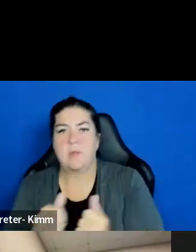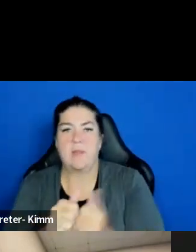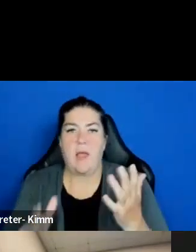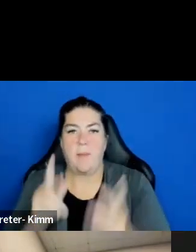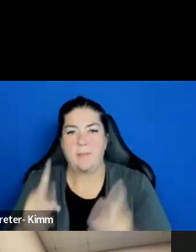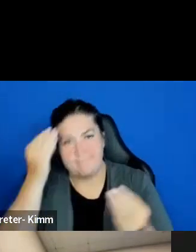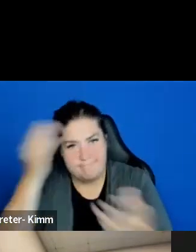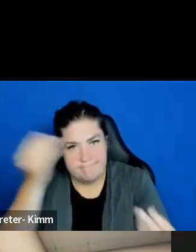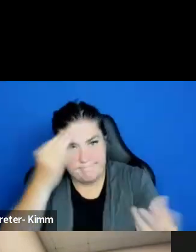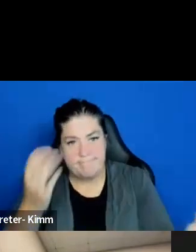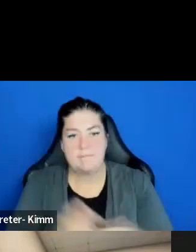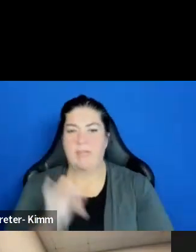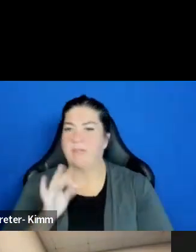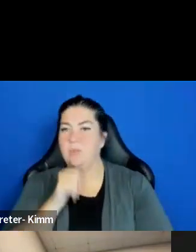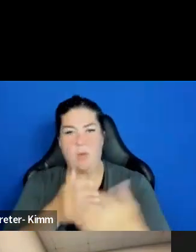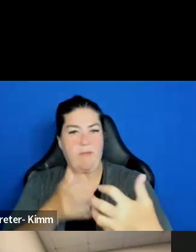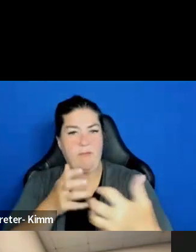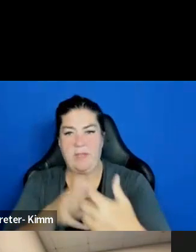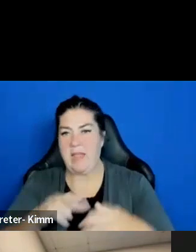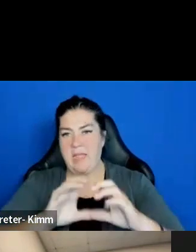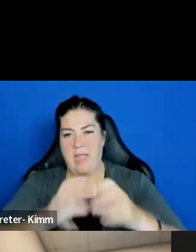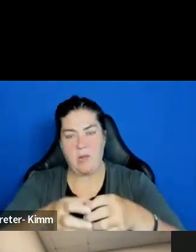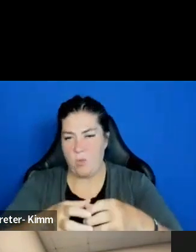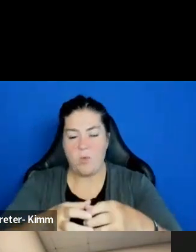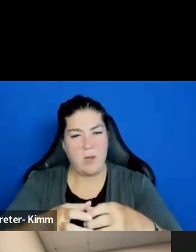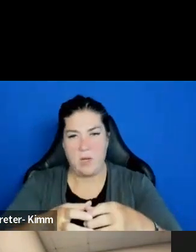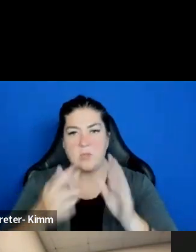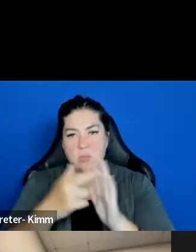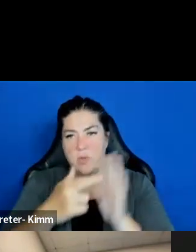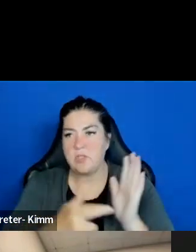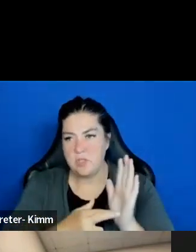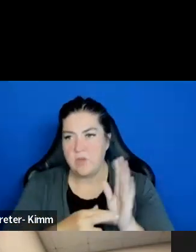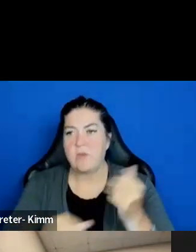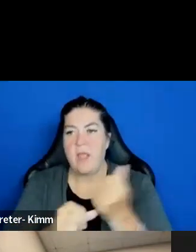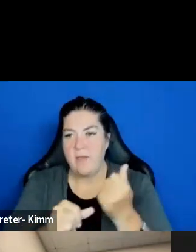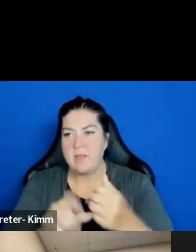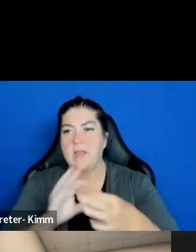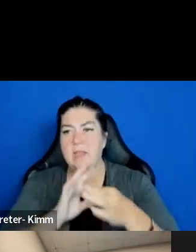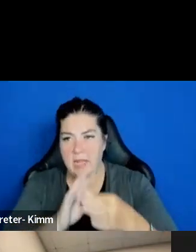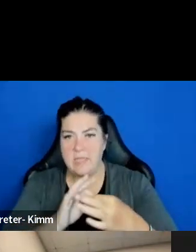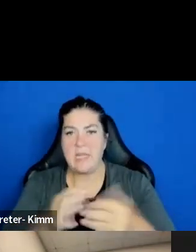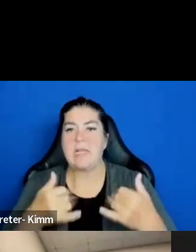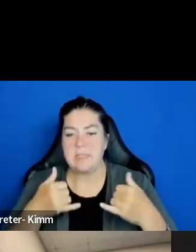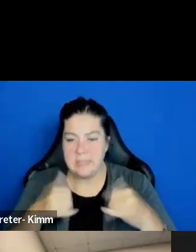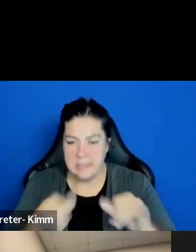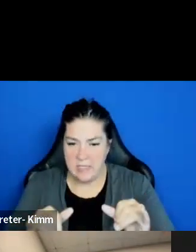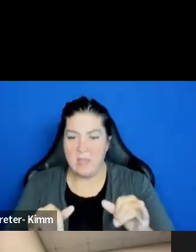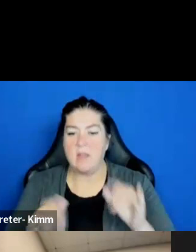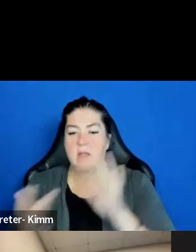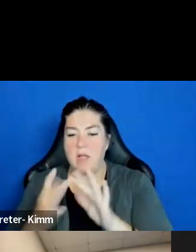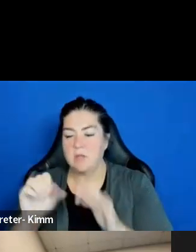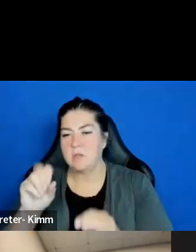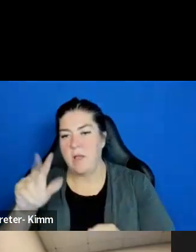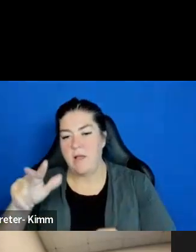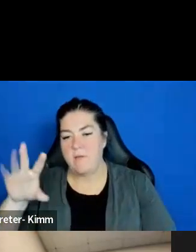If you don't fit into that category to register for Advocate Connect, you can still come to SWAVO and still staff